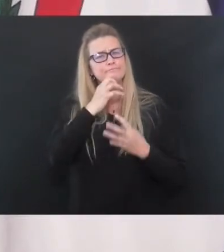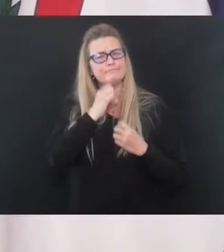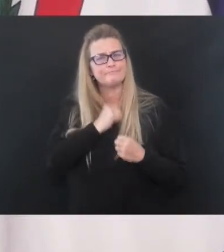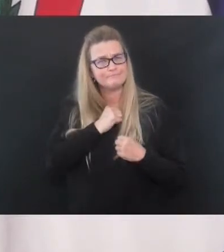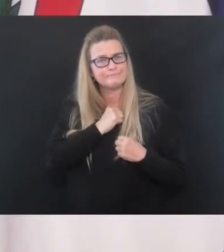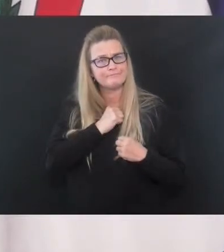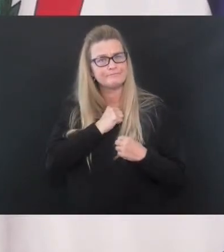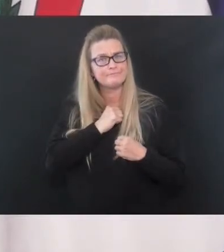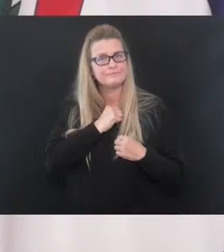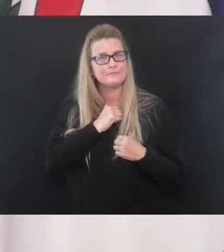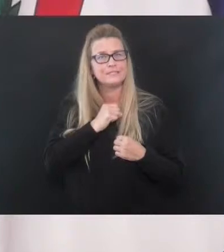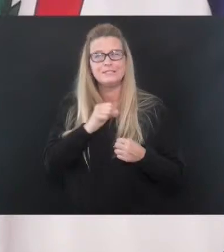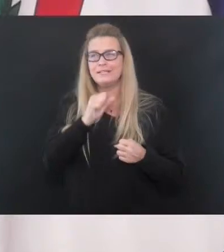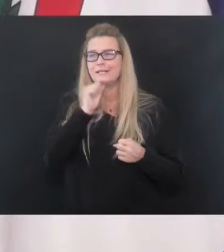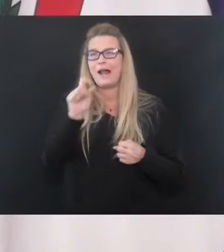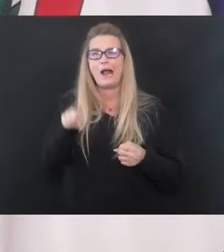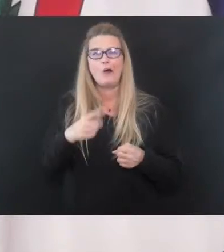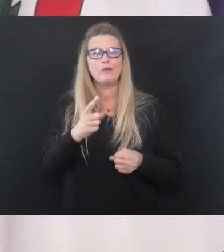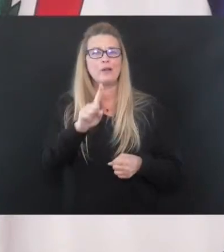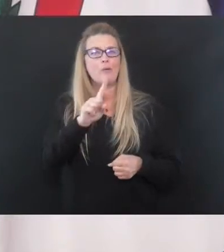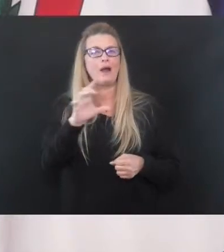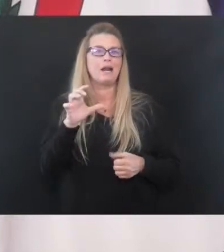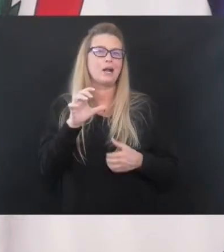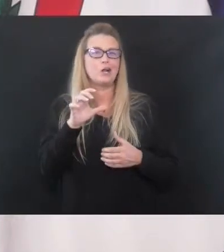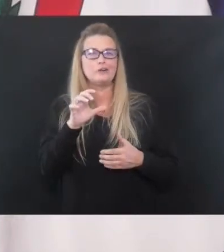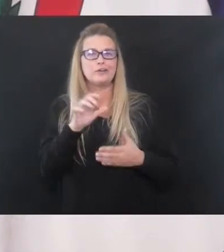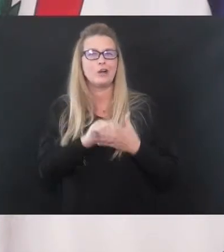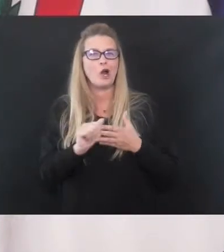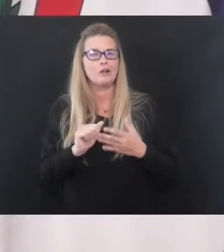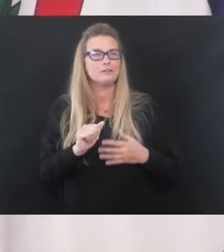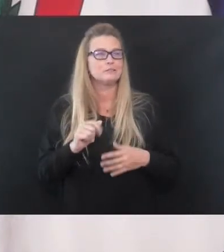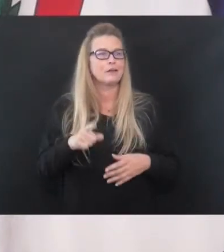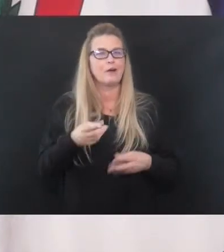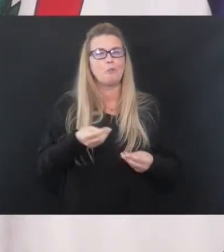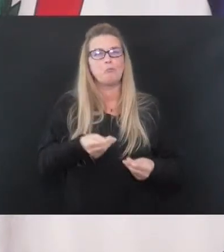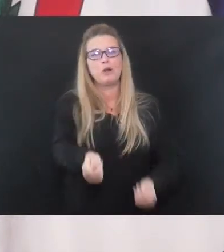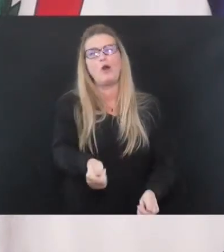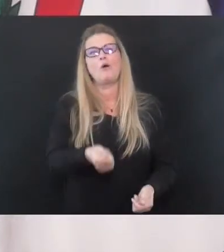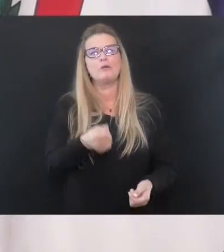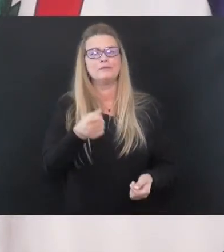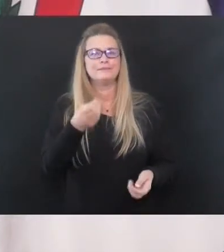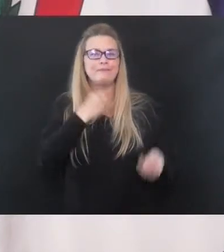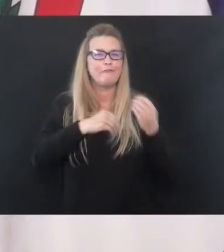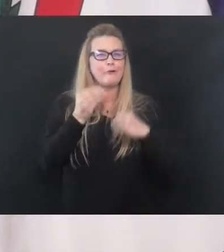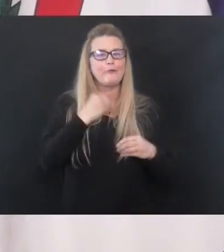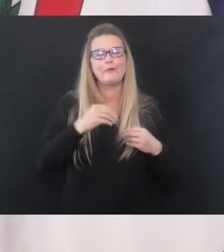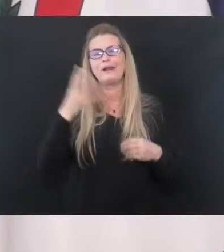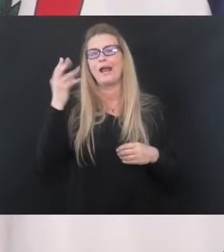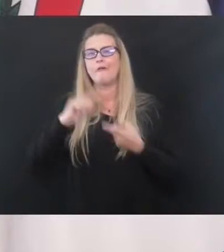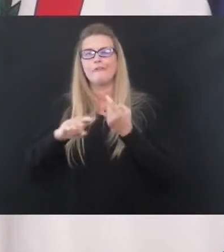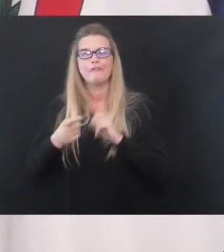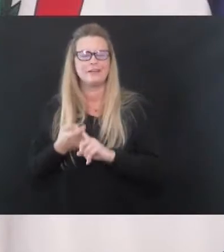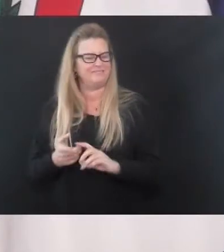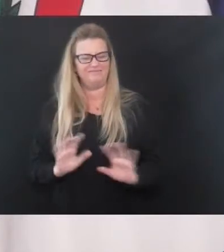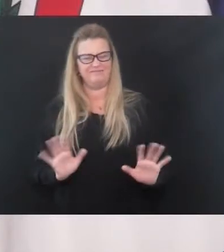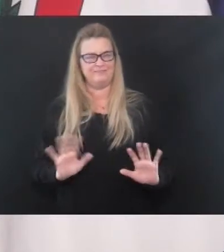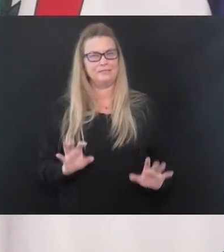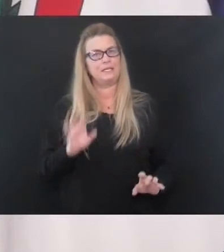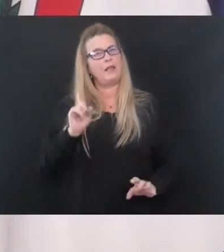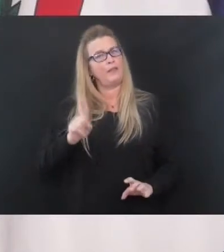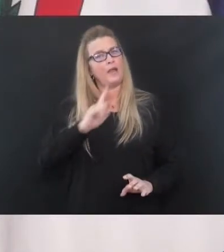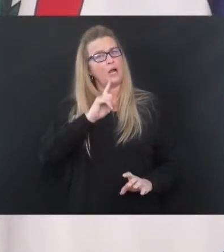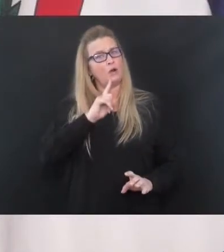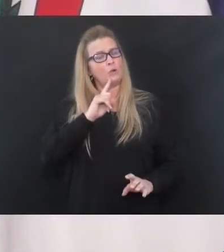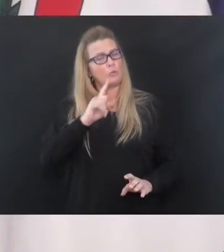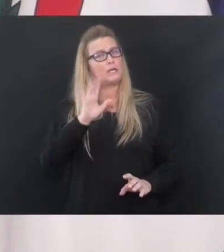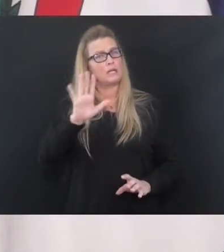know, a dash in the pan and a couple trips to Wendy's with your friends and everything. This is something that they're doing that is a real contribution